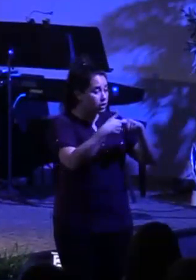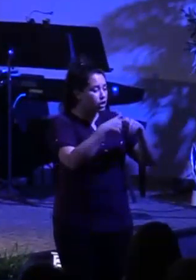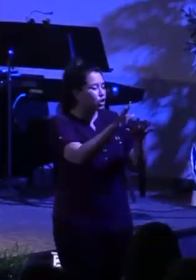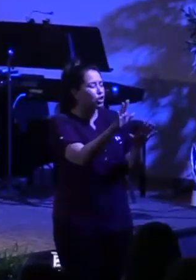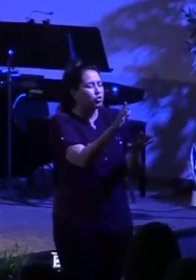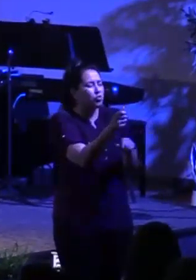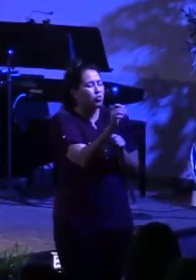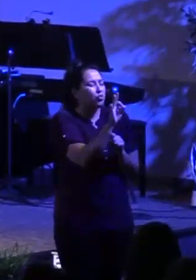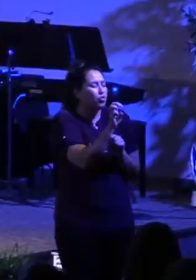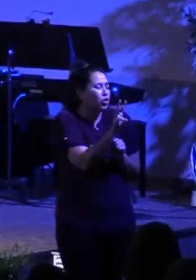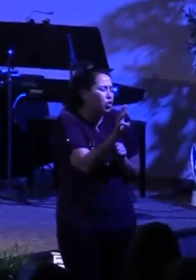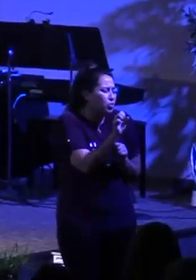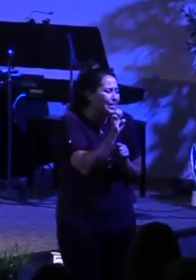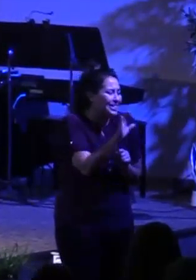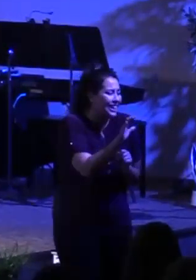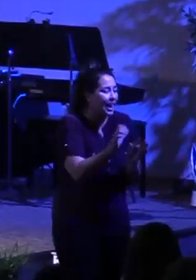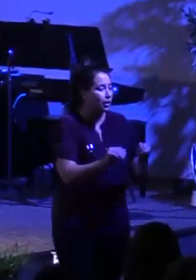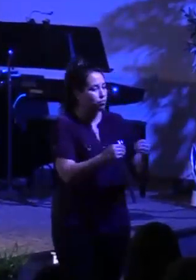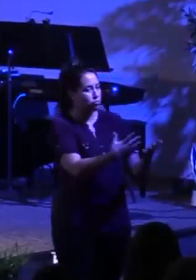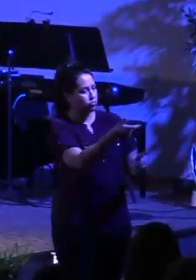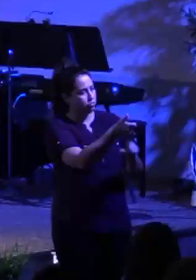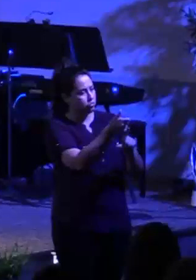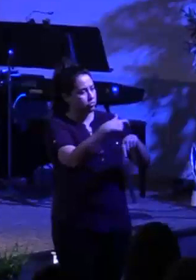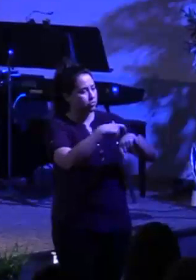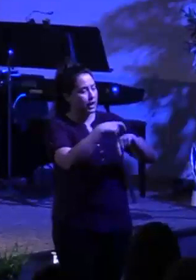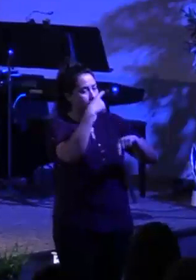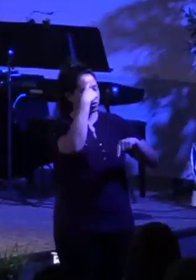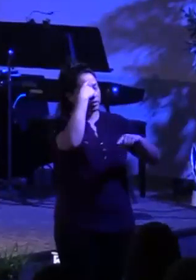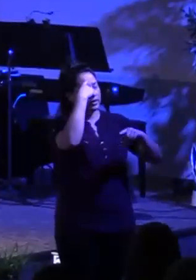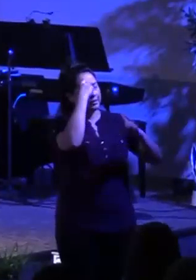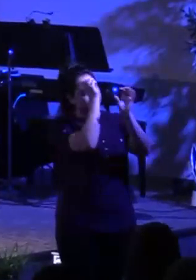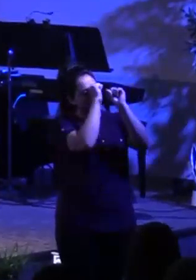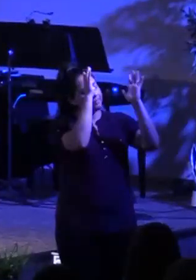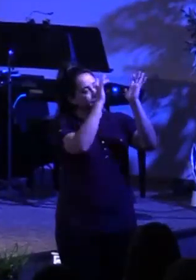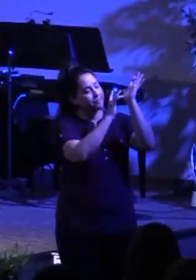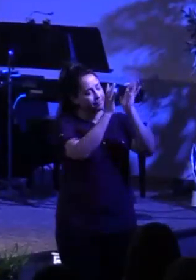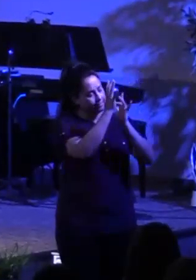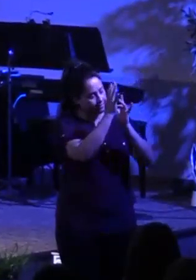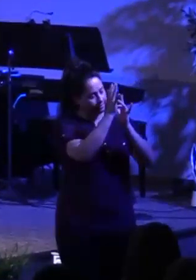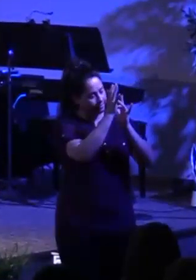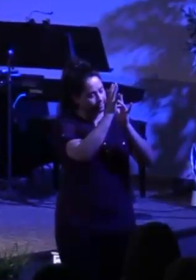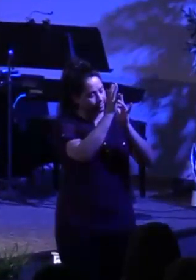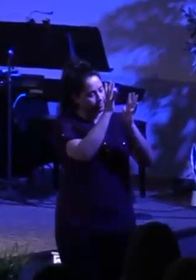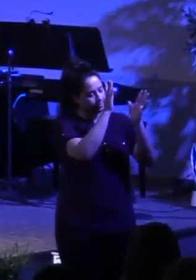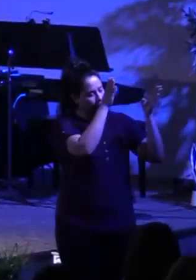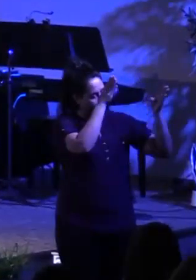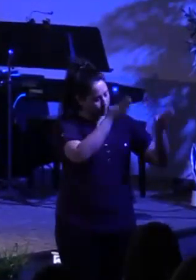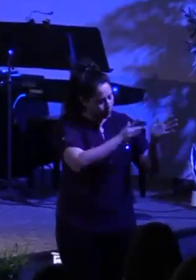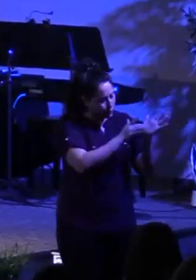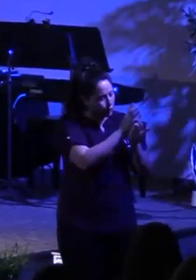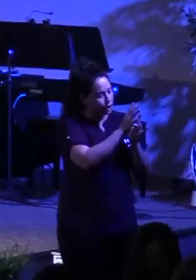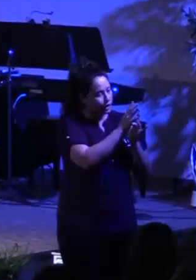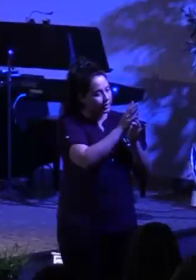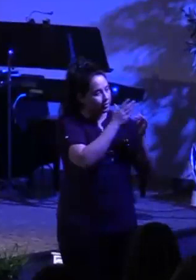a few seconds, and allow yourself to think of Jesus, the person of Jesus, as our